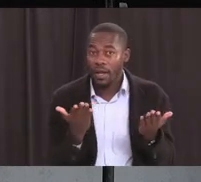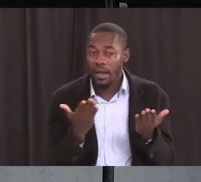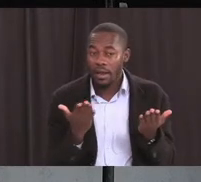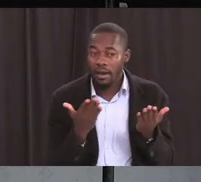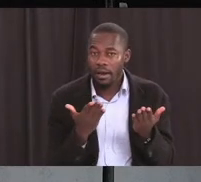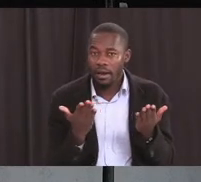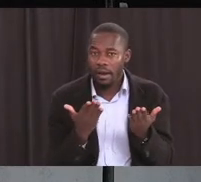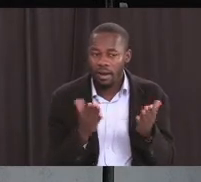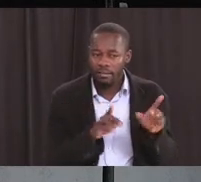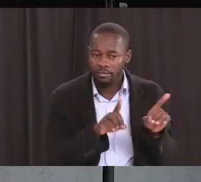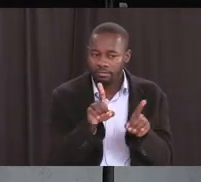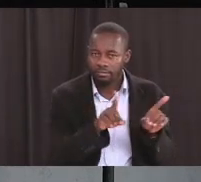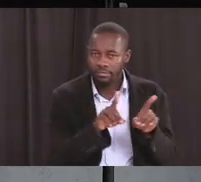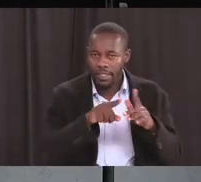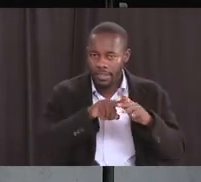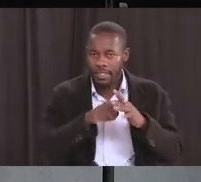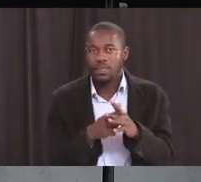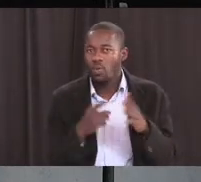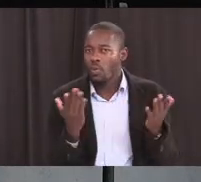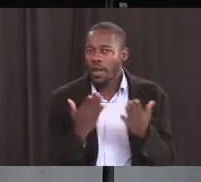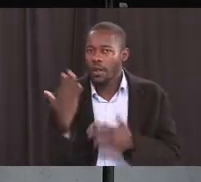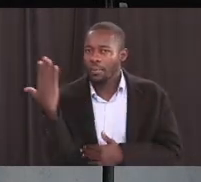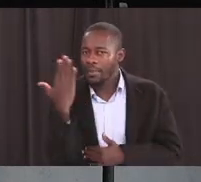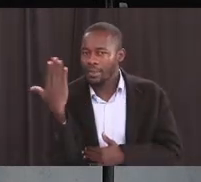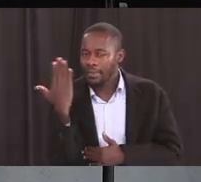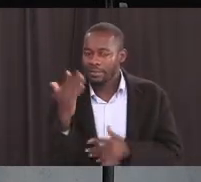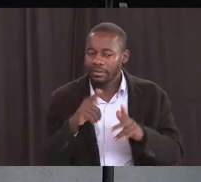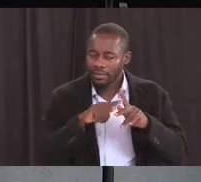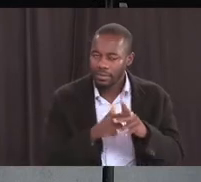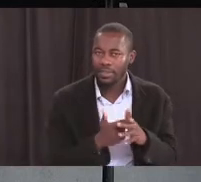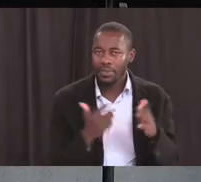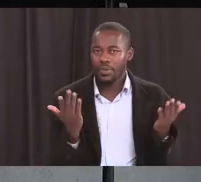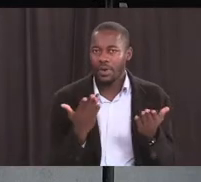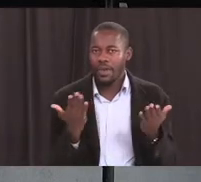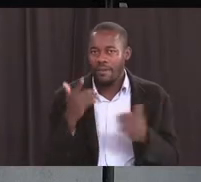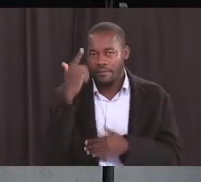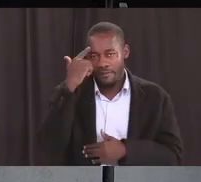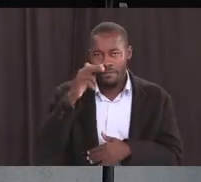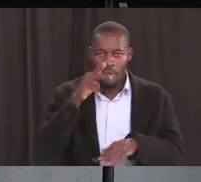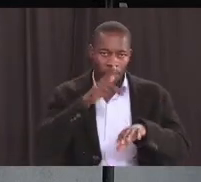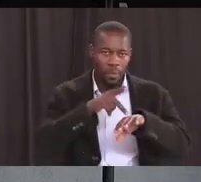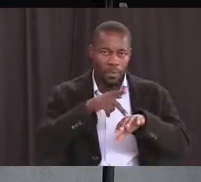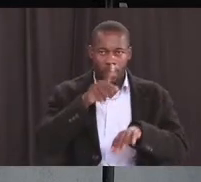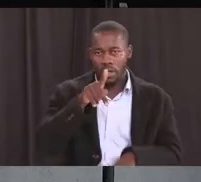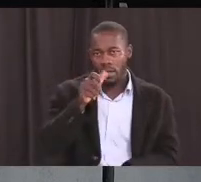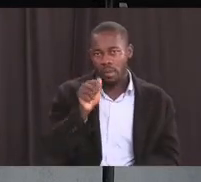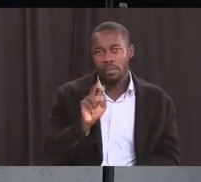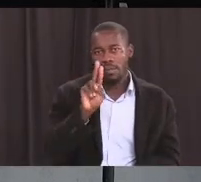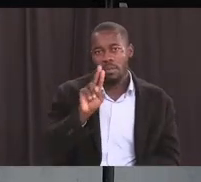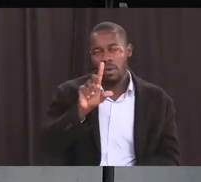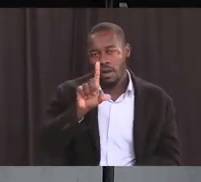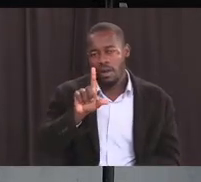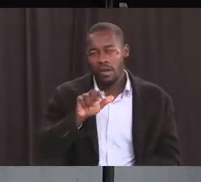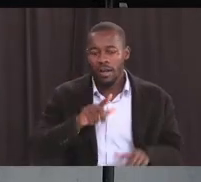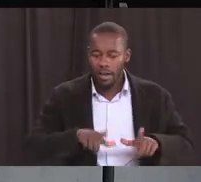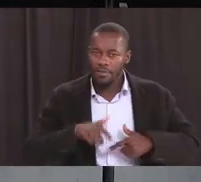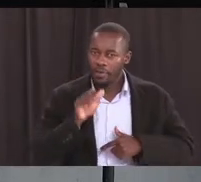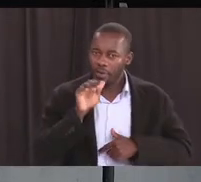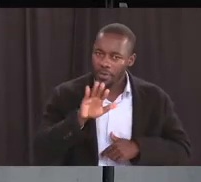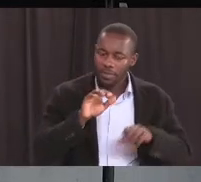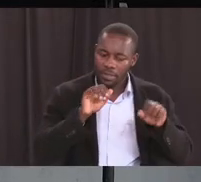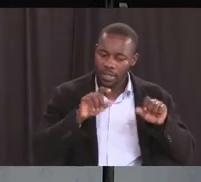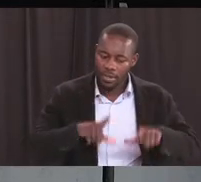which will hopefully give us some insight as to how we are supposed to live our lives in ministry